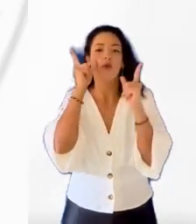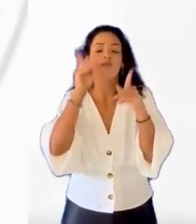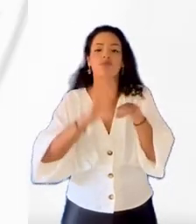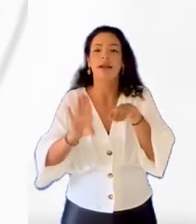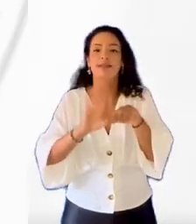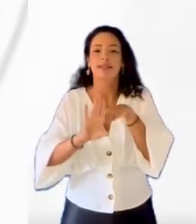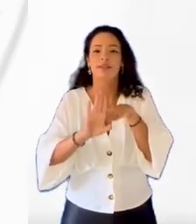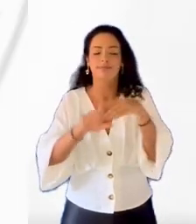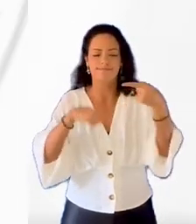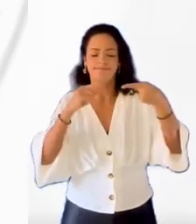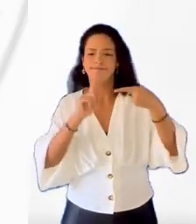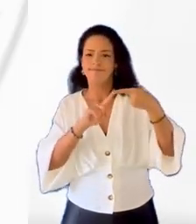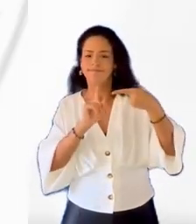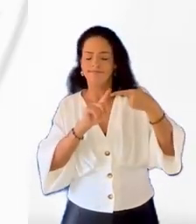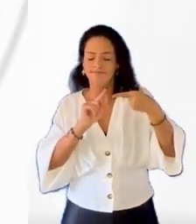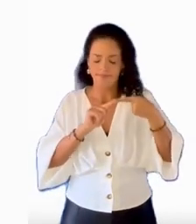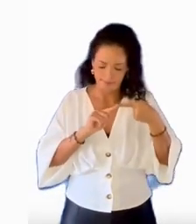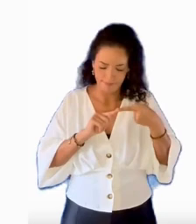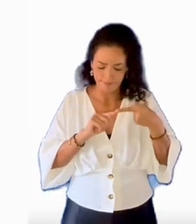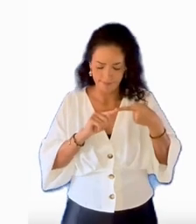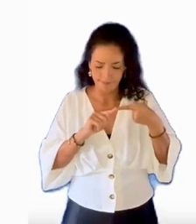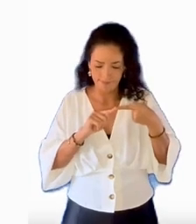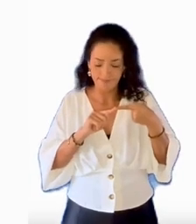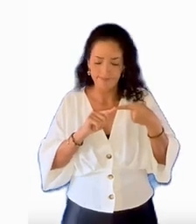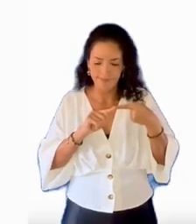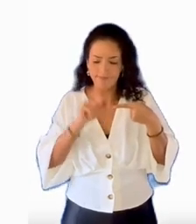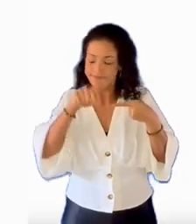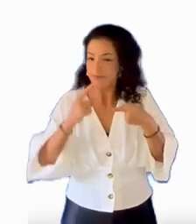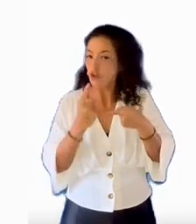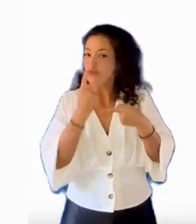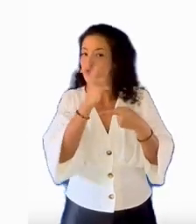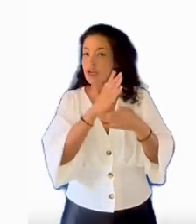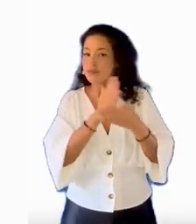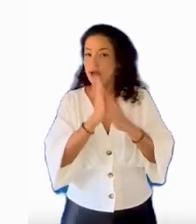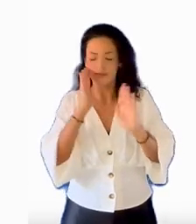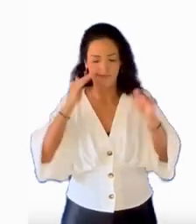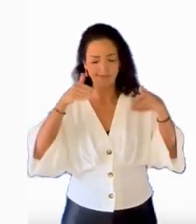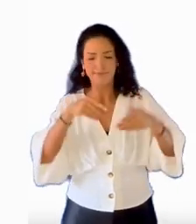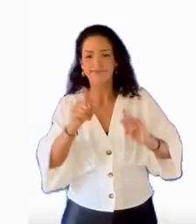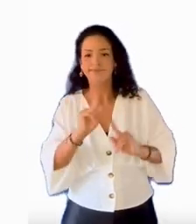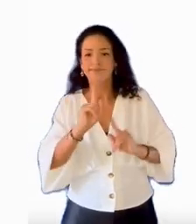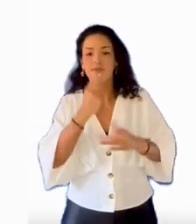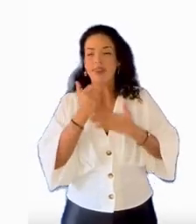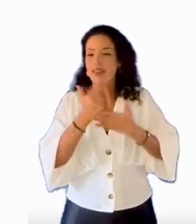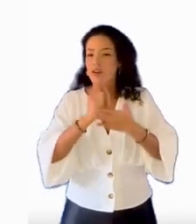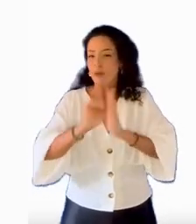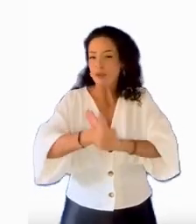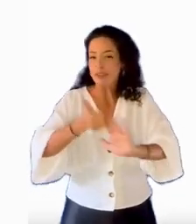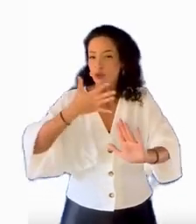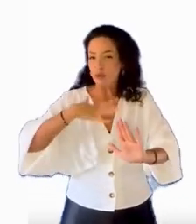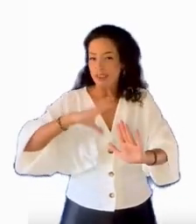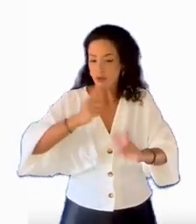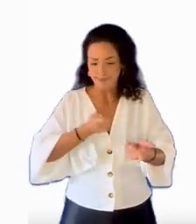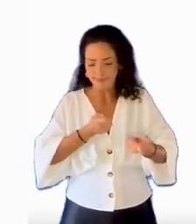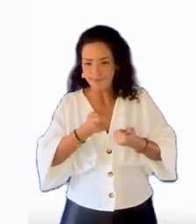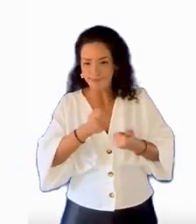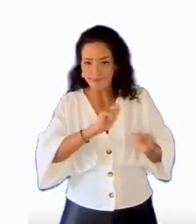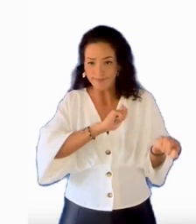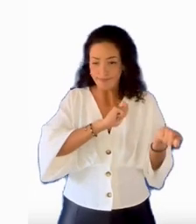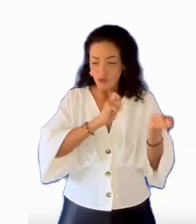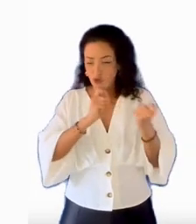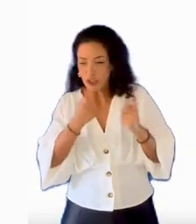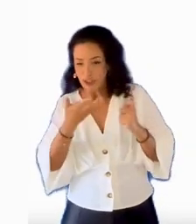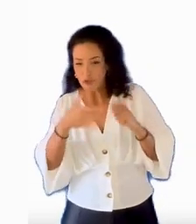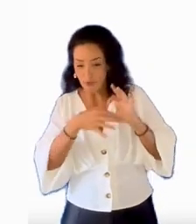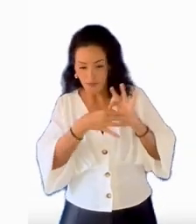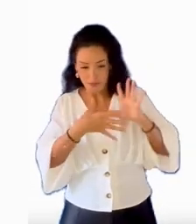From Disconnection to Reconnection. This first chapter concentrates on the therapeutic skills needed to facilitate the shift from